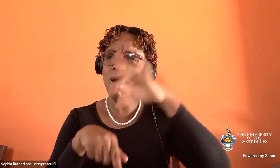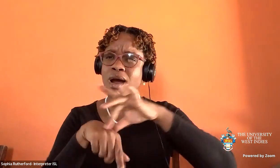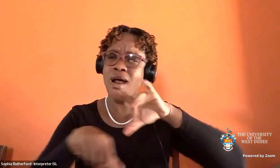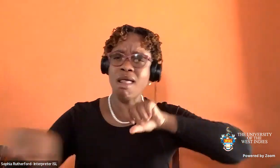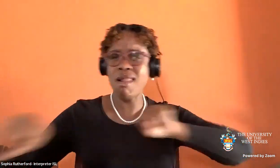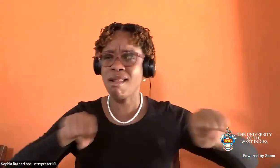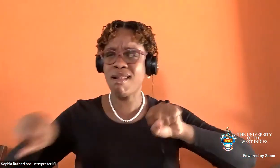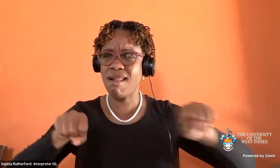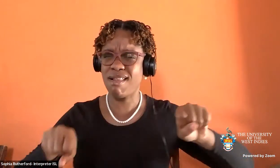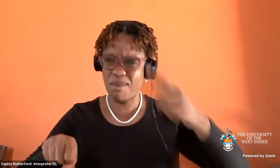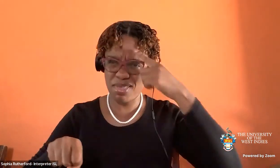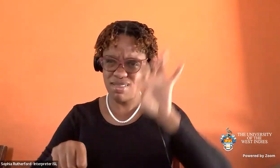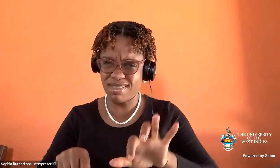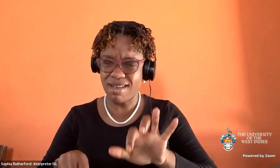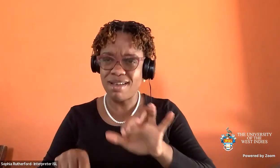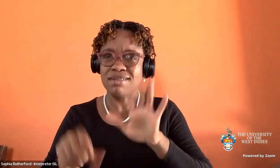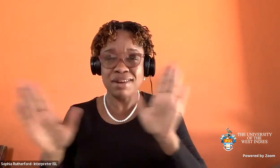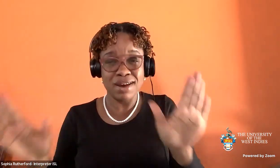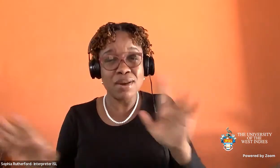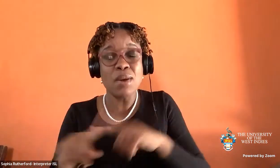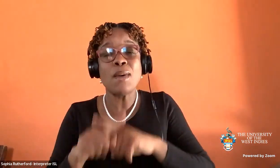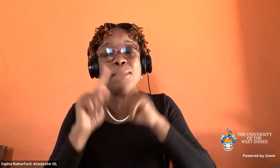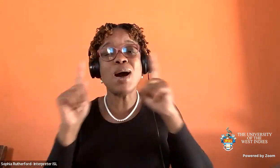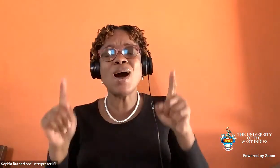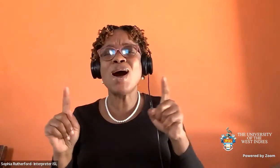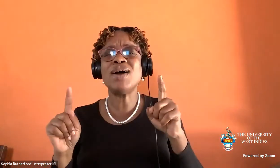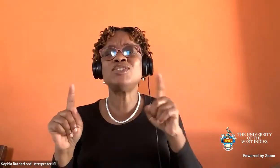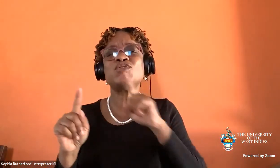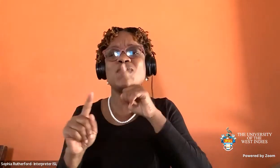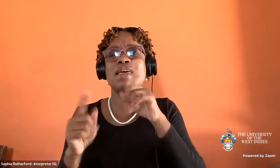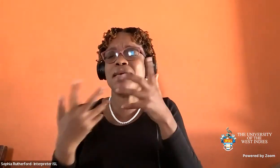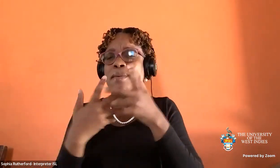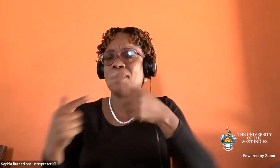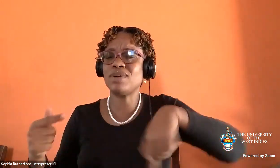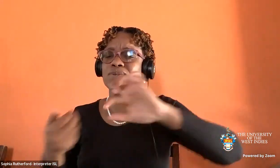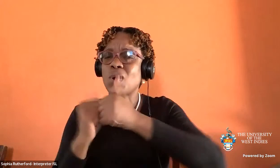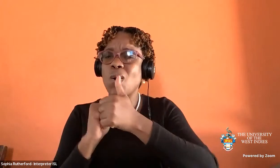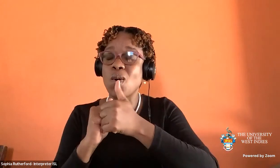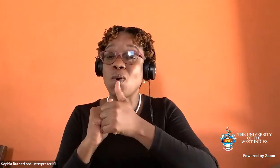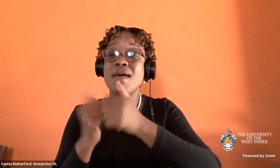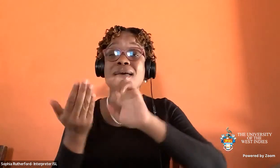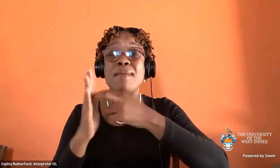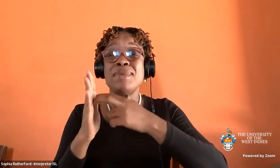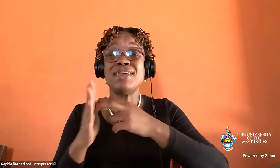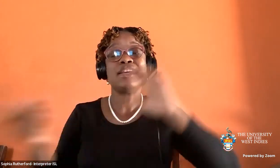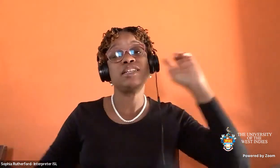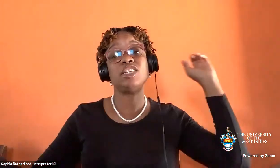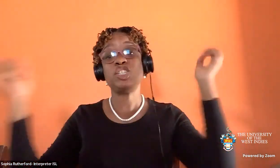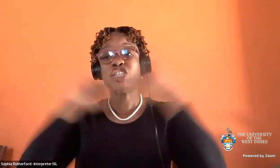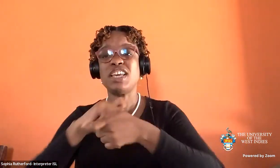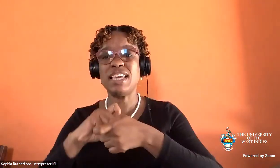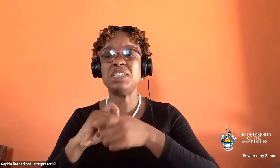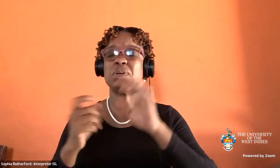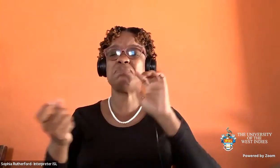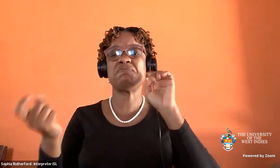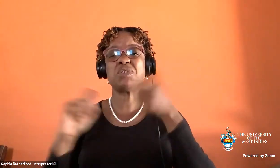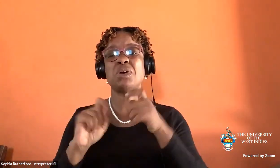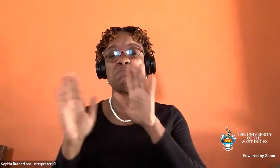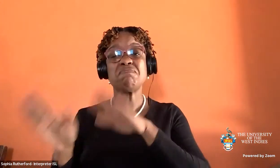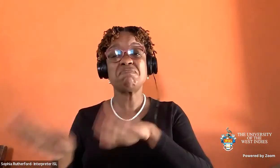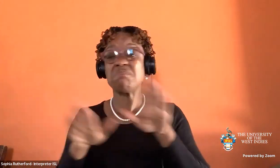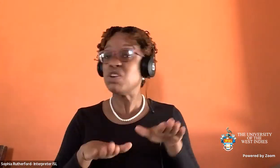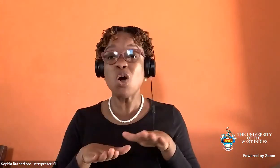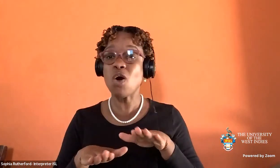speaks to the level of changes that need to be made in order for us to achieve the